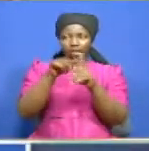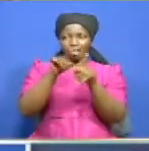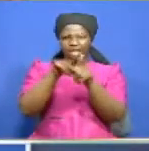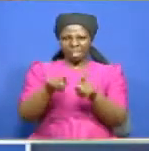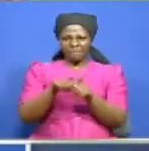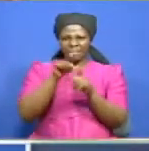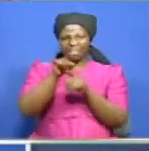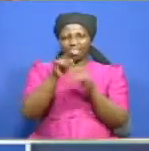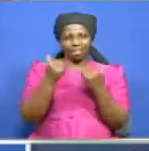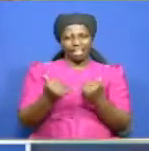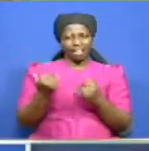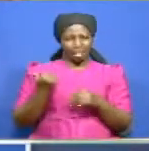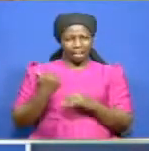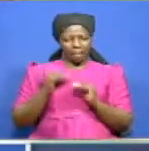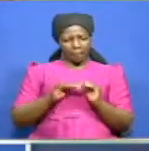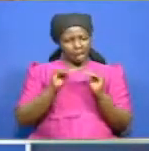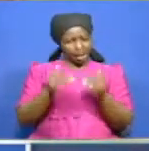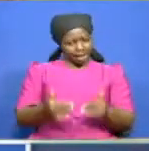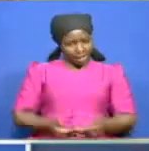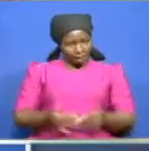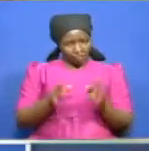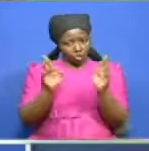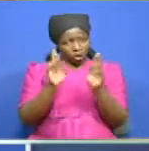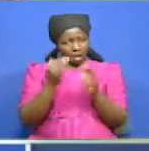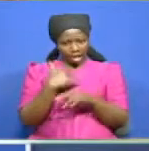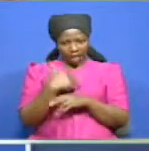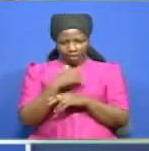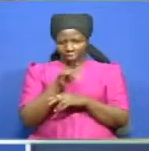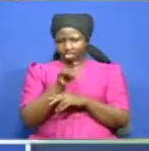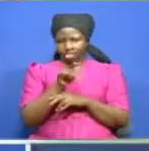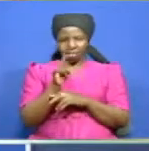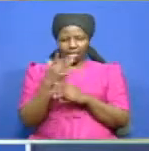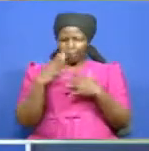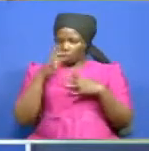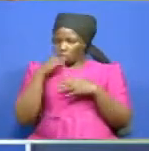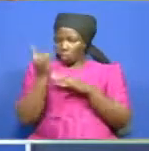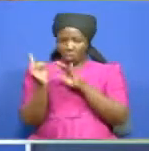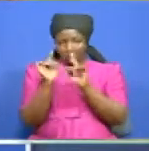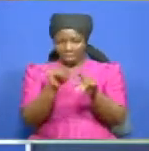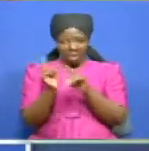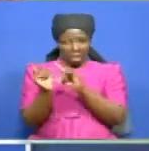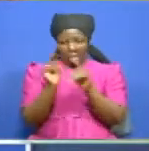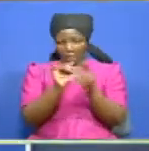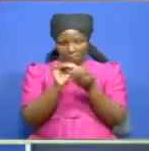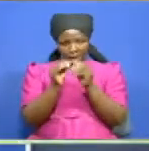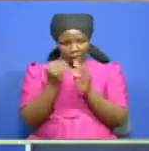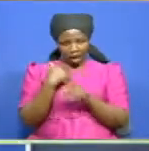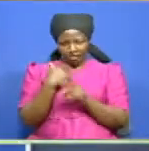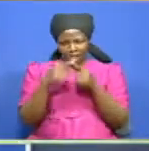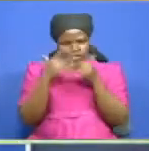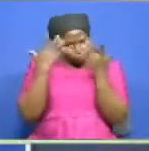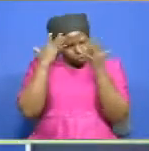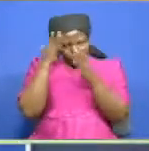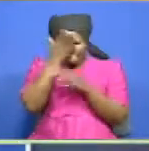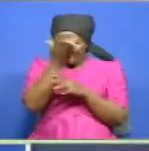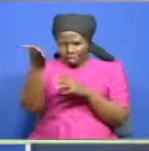we already have in the facility, those are the ones that came. We are not sure how many more are in the villages.